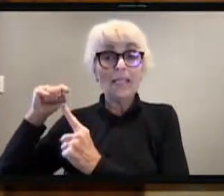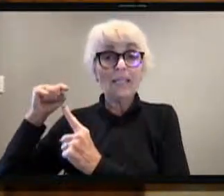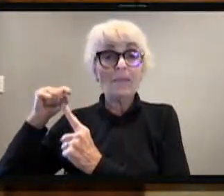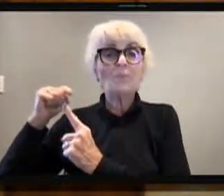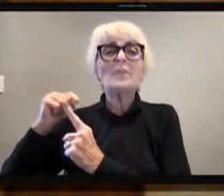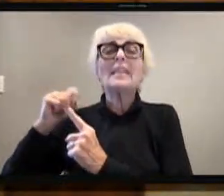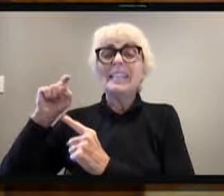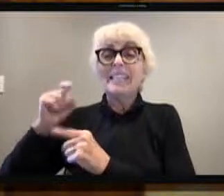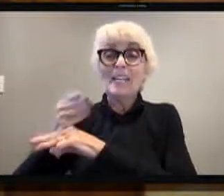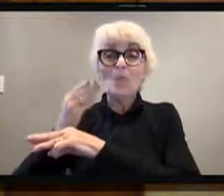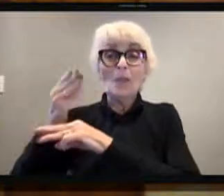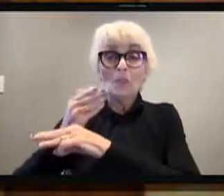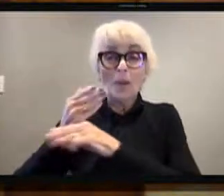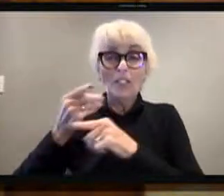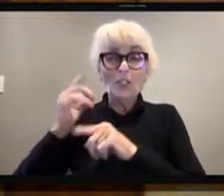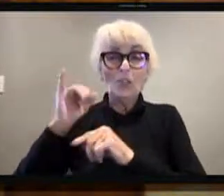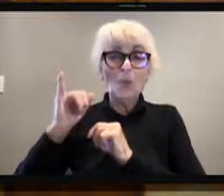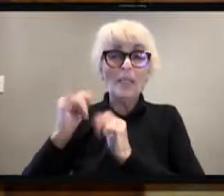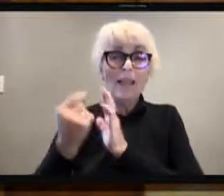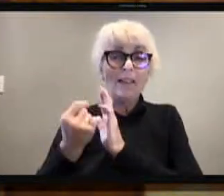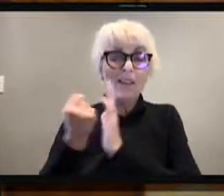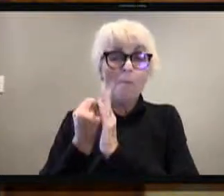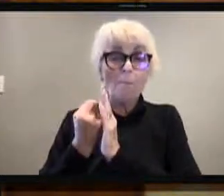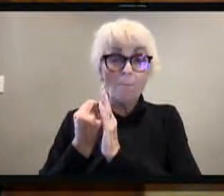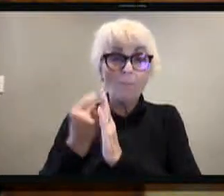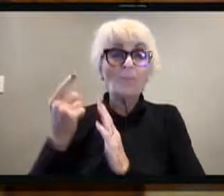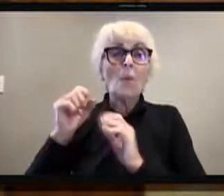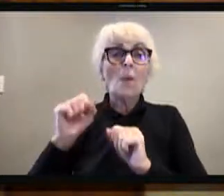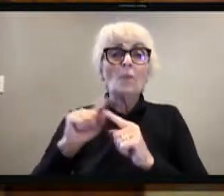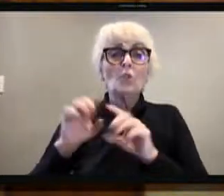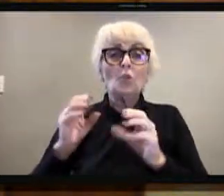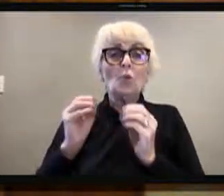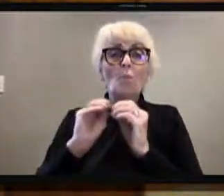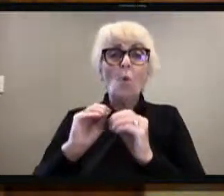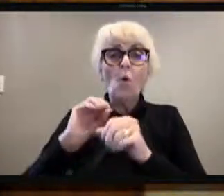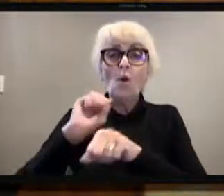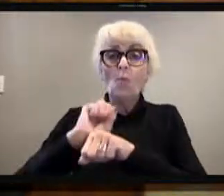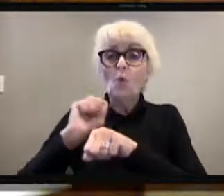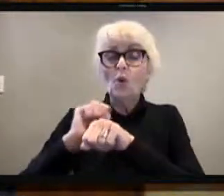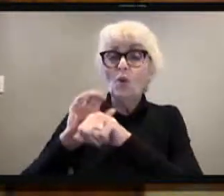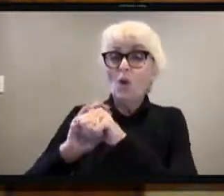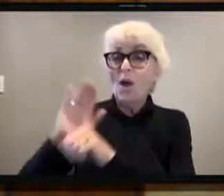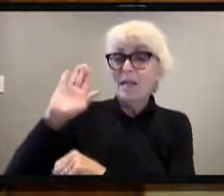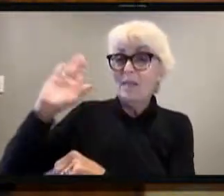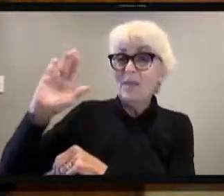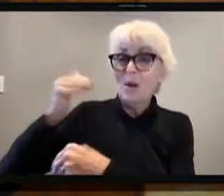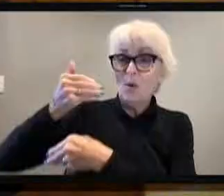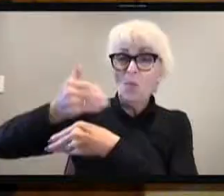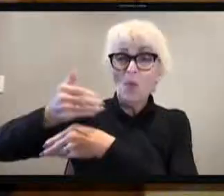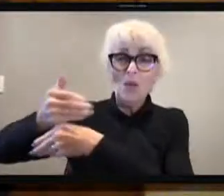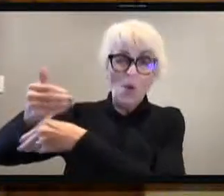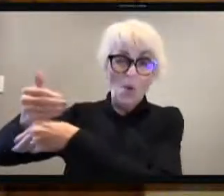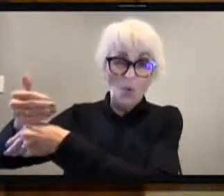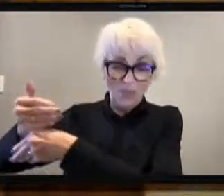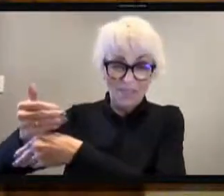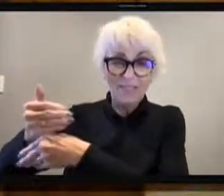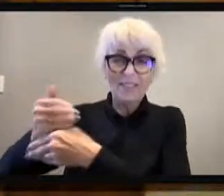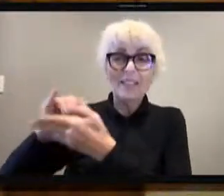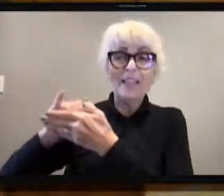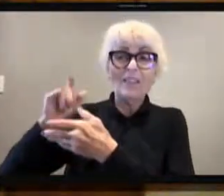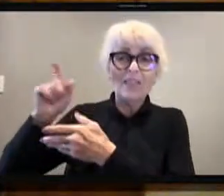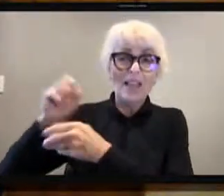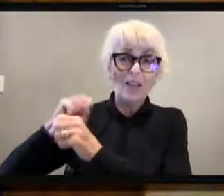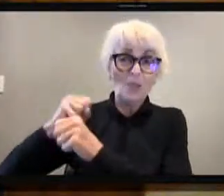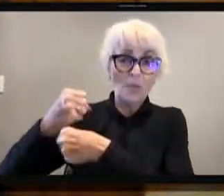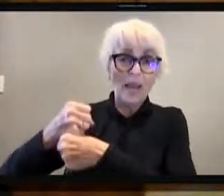restoration at that time. So they were able to do more work on the windows that they had already created. So that was one of the ways that they were able to